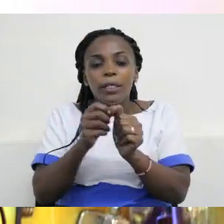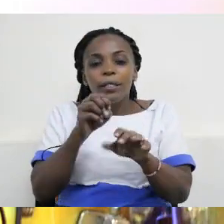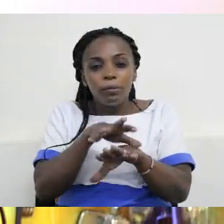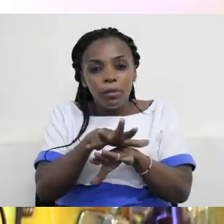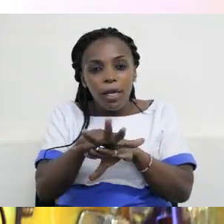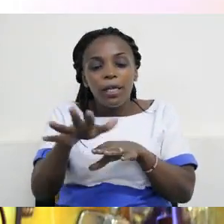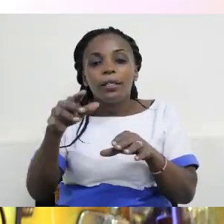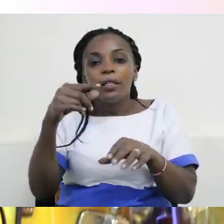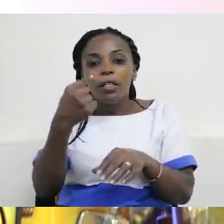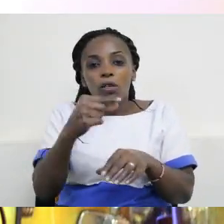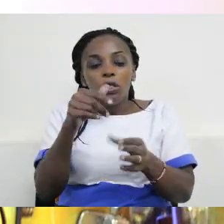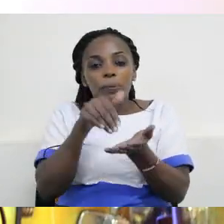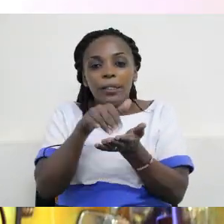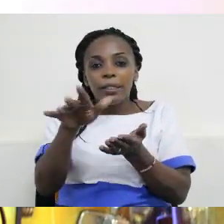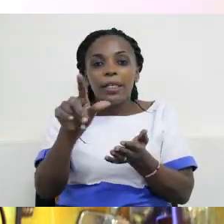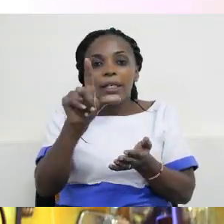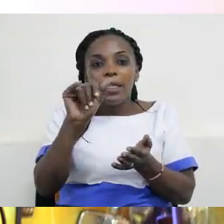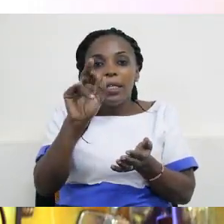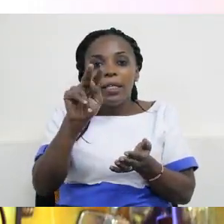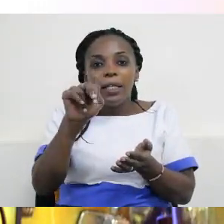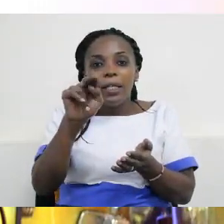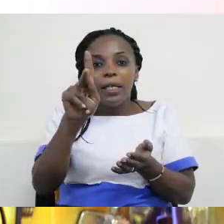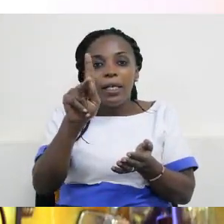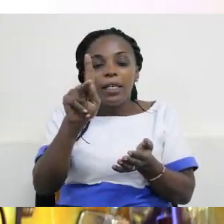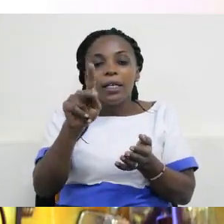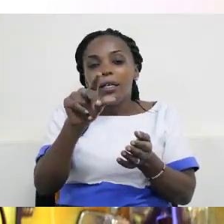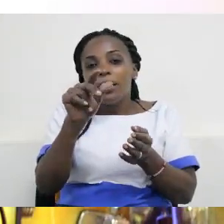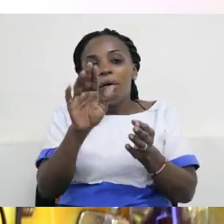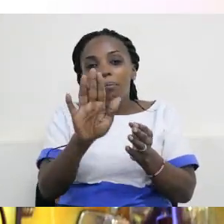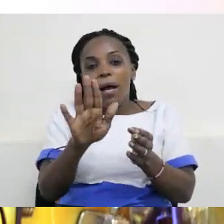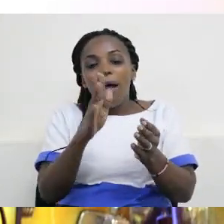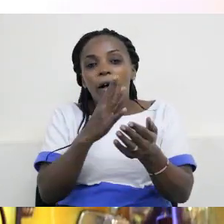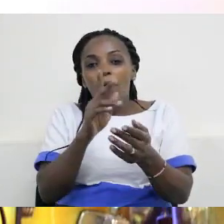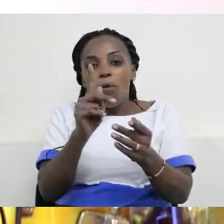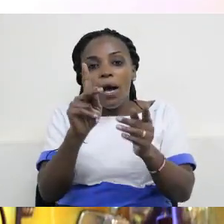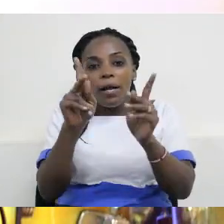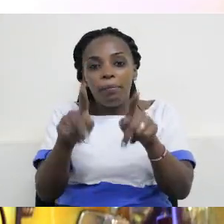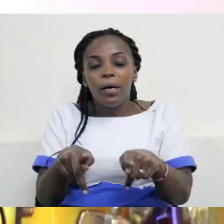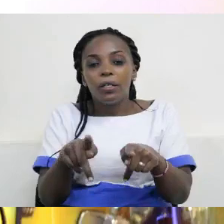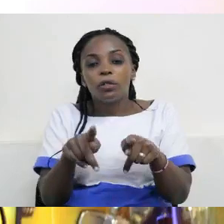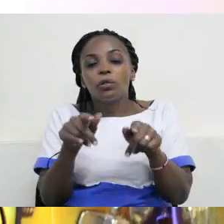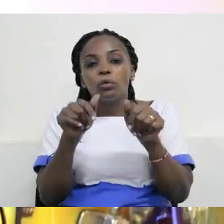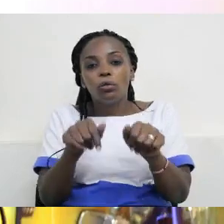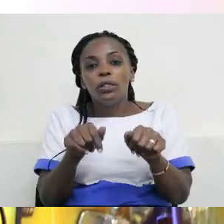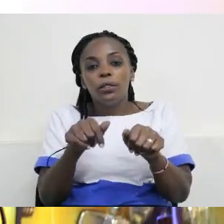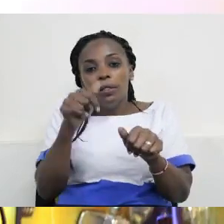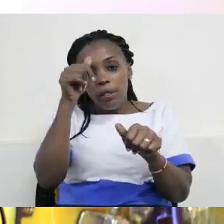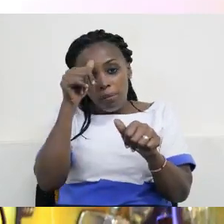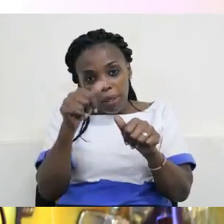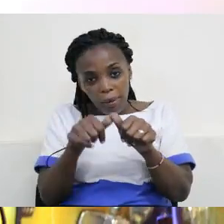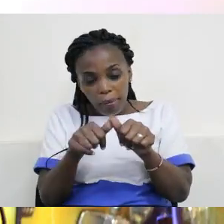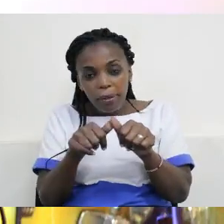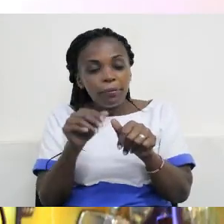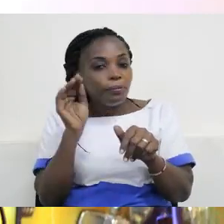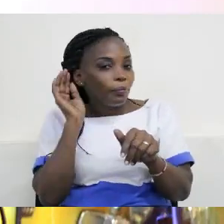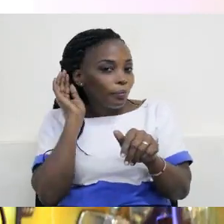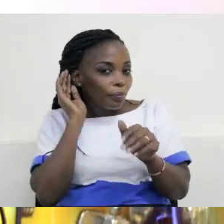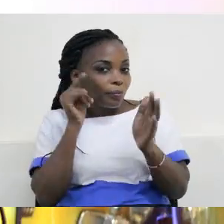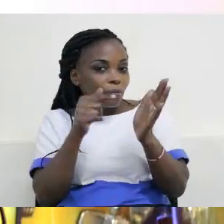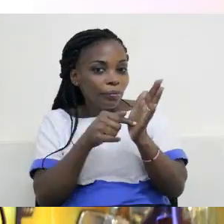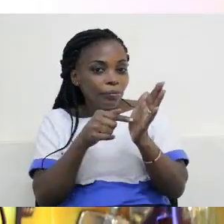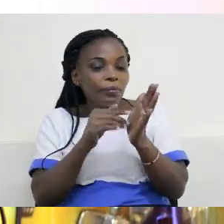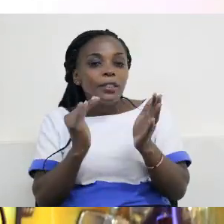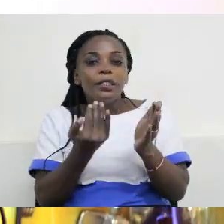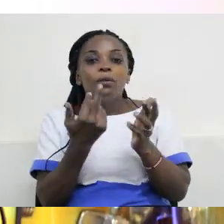the gospel by sending this link to one person today. Remember, this obeying this is